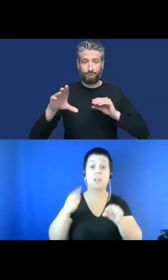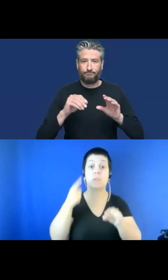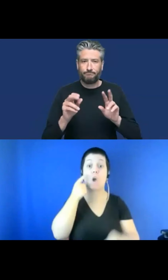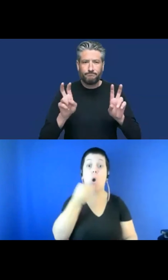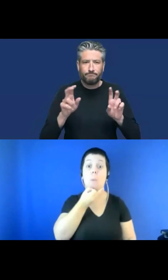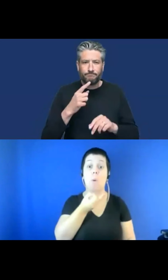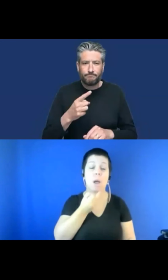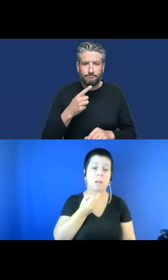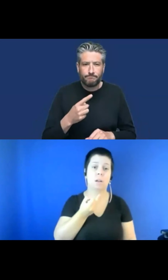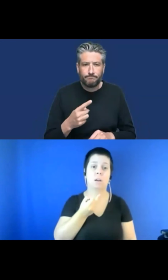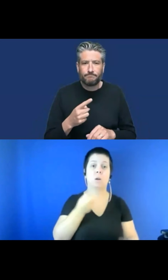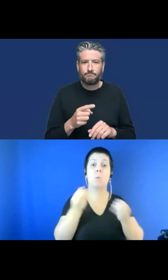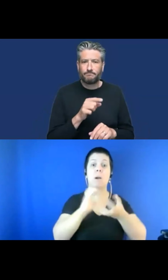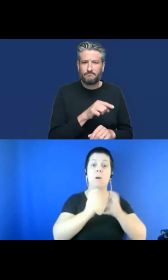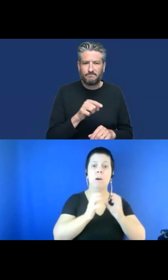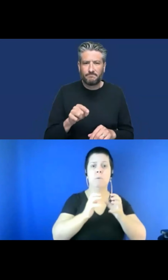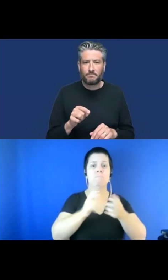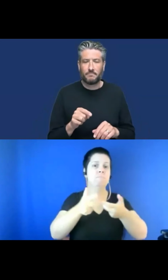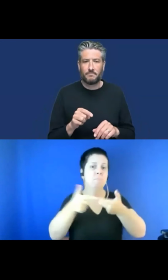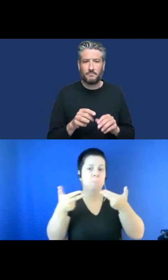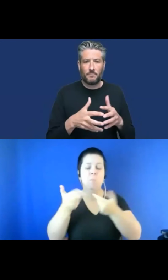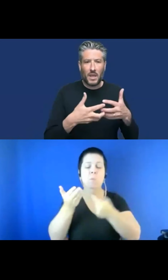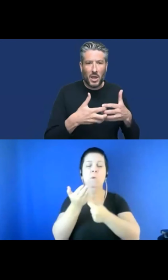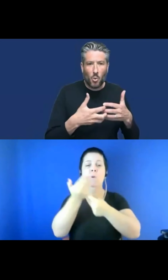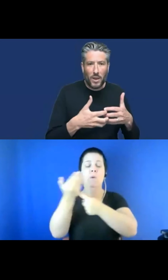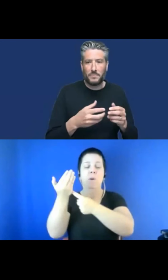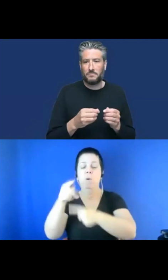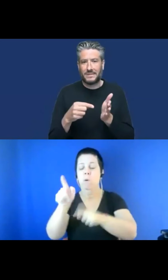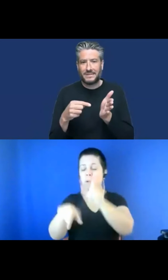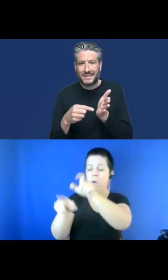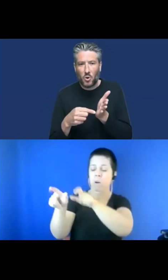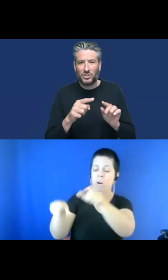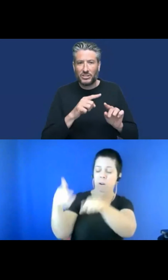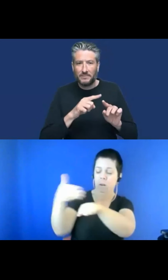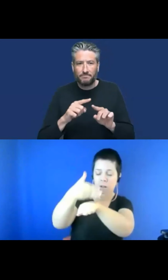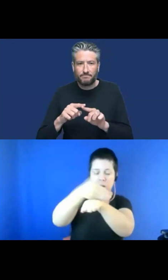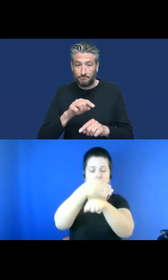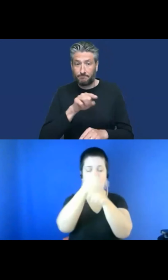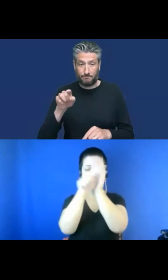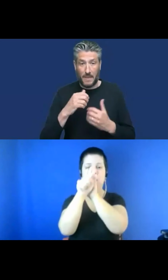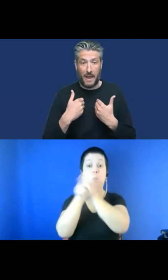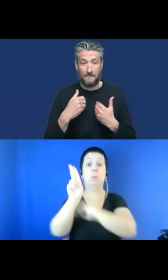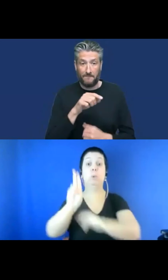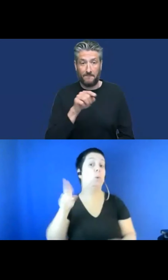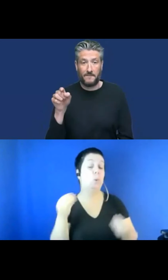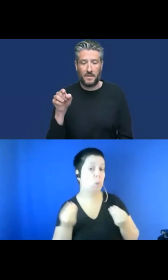equipments, products, and technology that were used by our participants, and how some of them facilitated